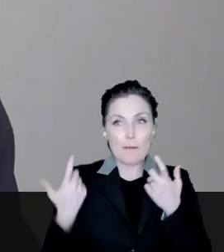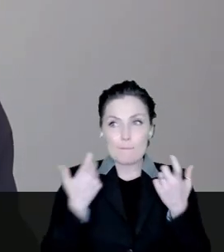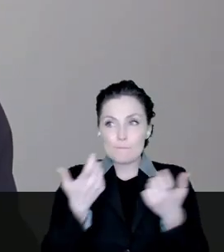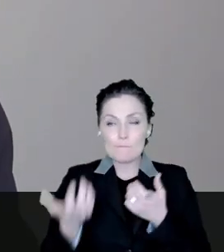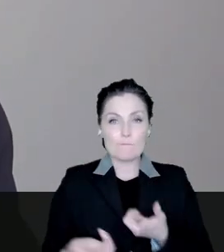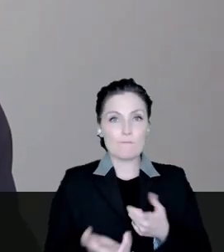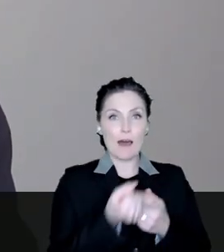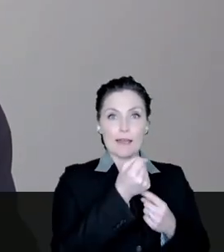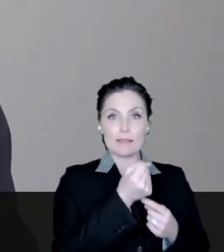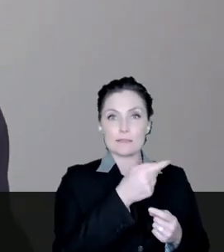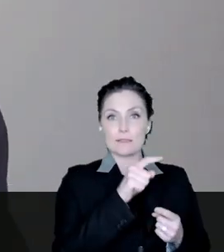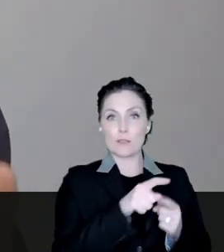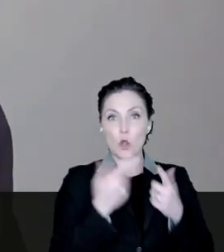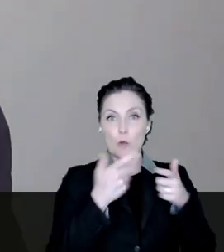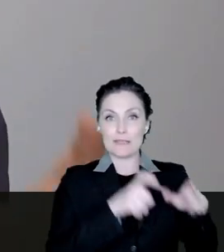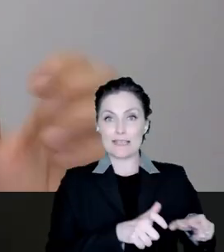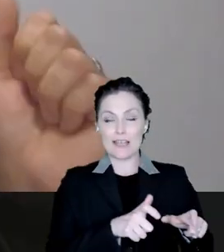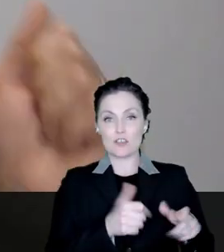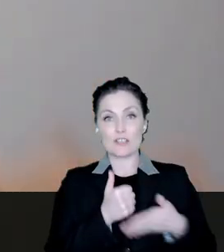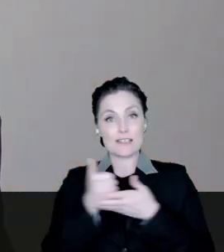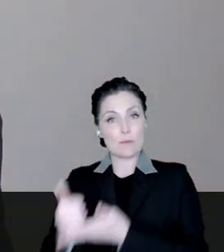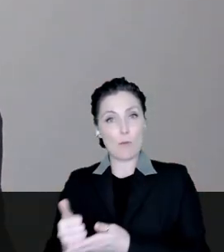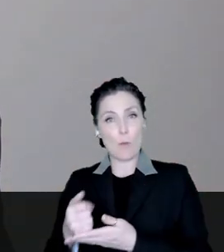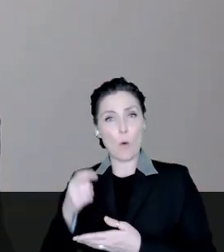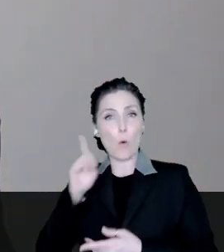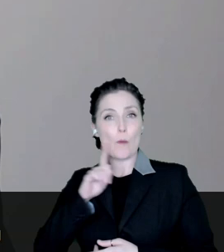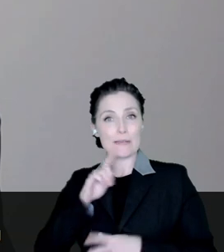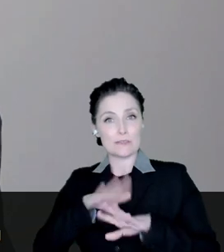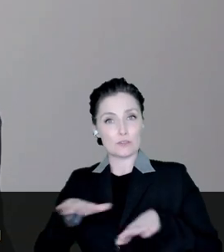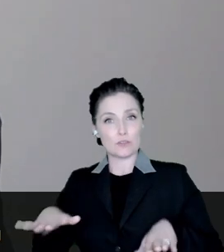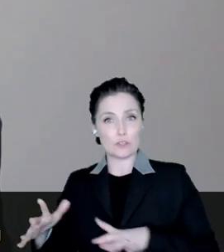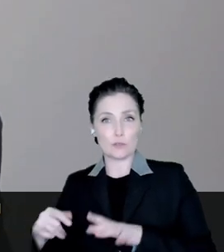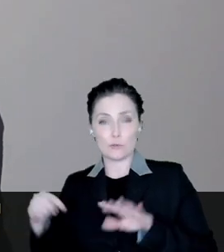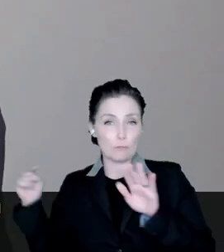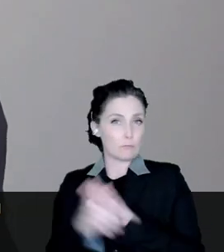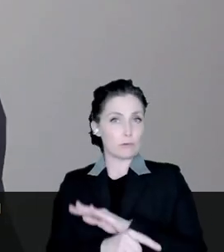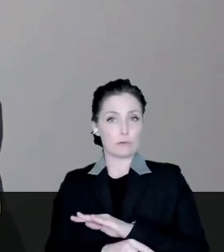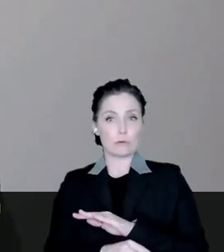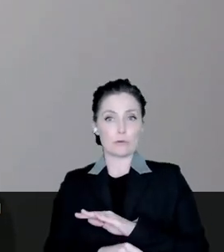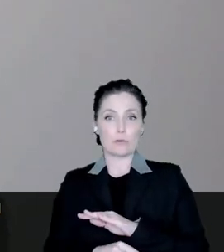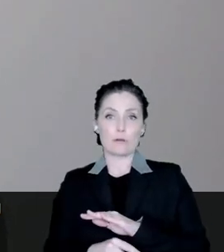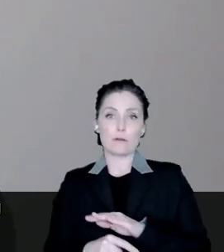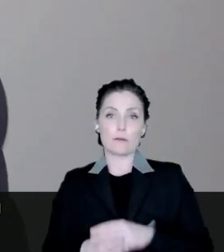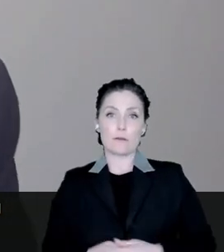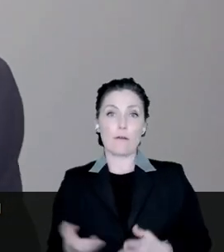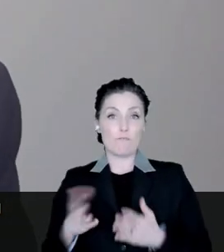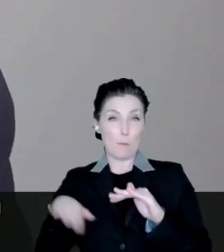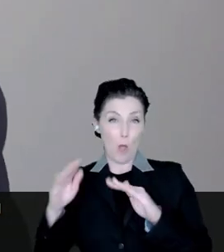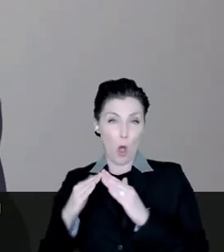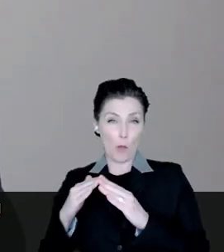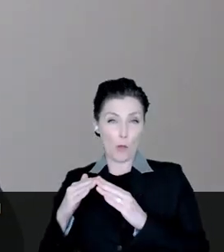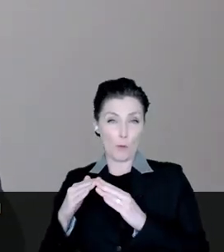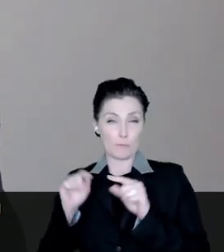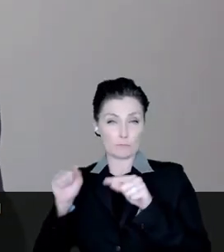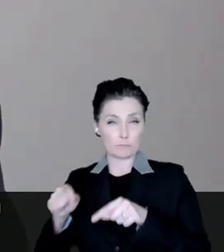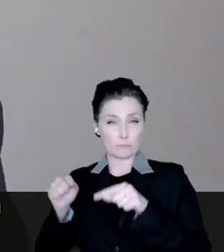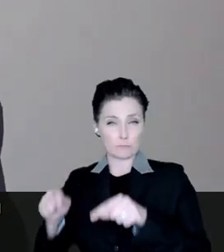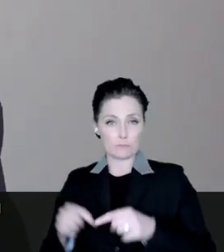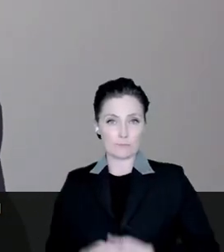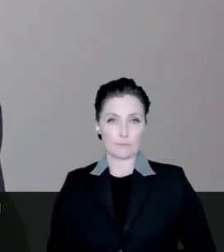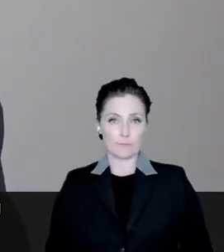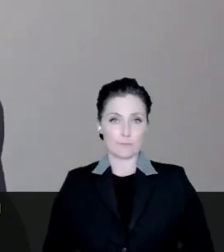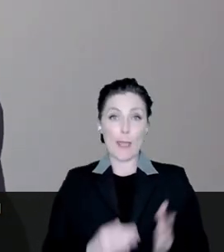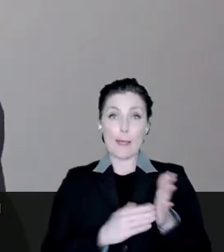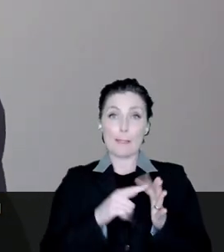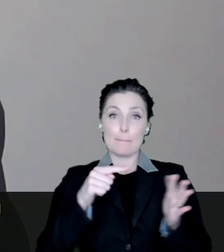children fleeing persecution, abuse at the hand of the man inside the home. But the Met Police Service also increased